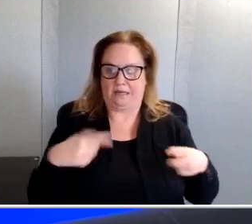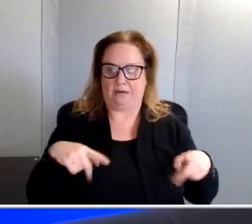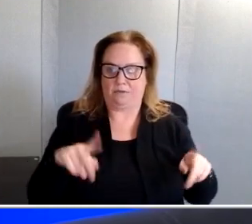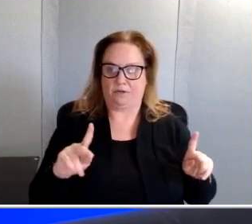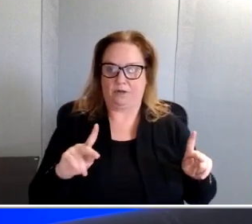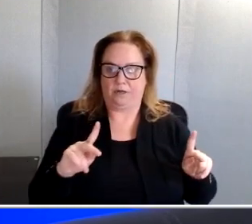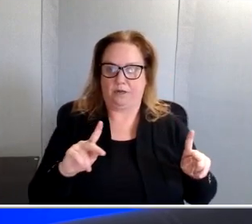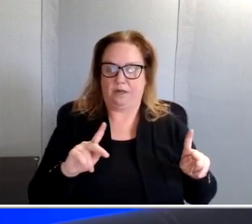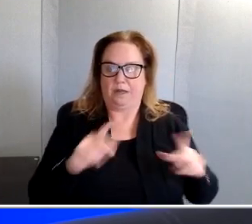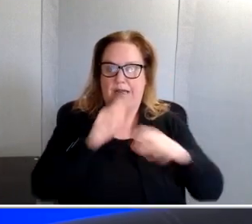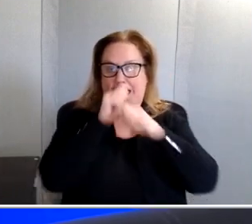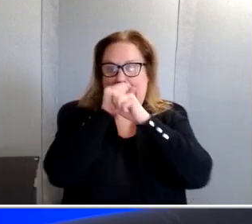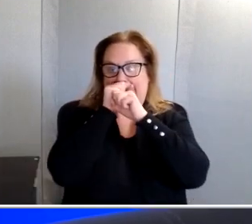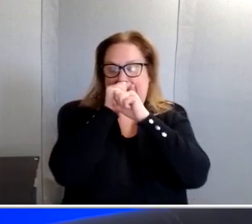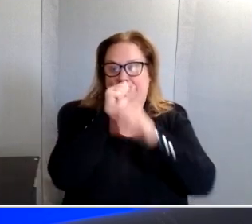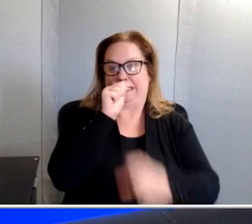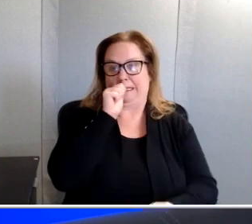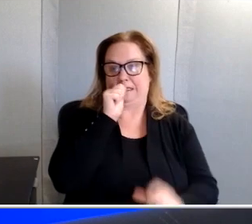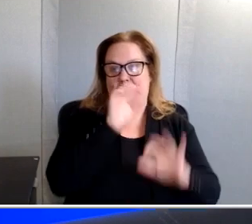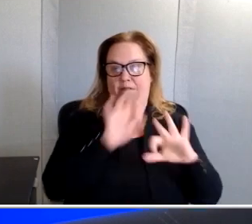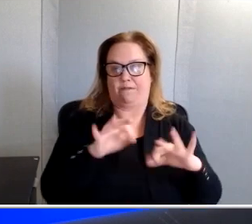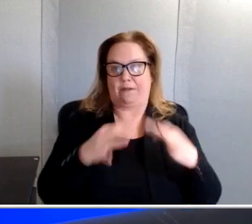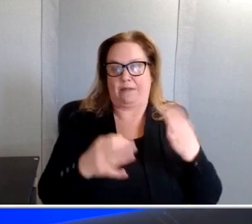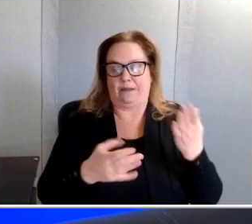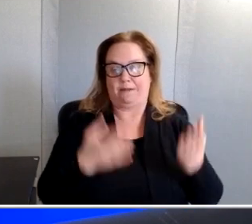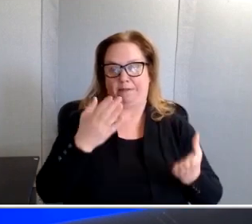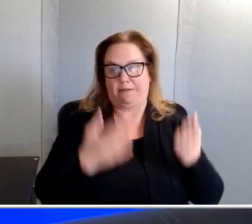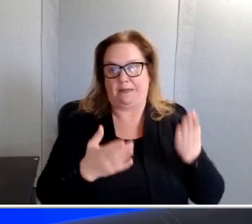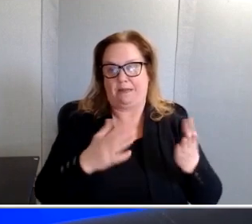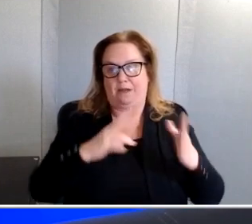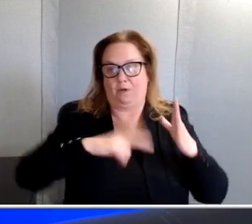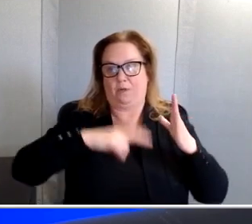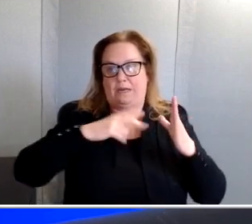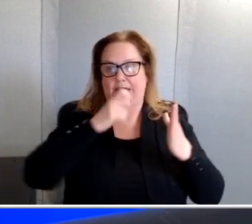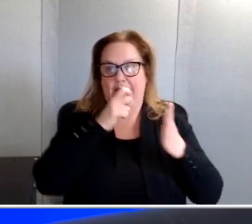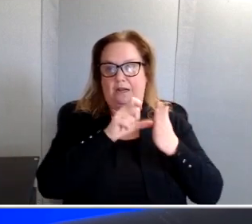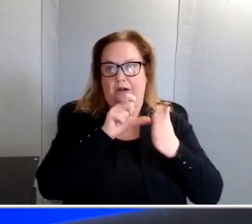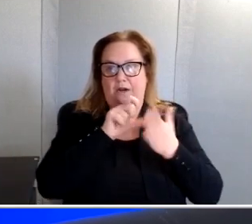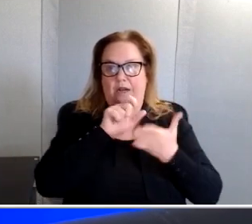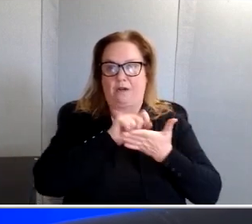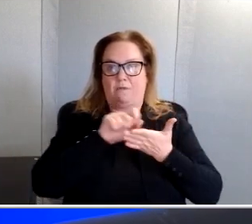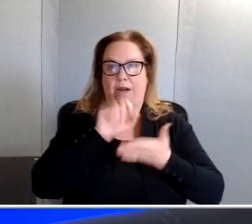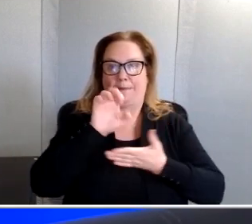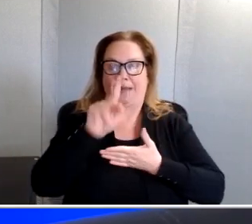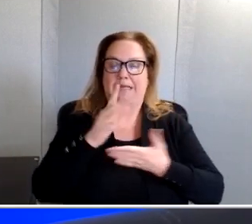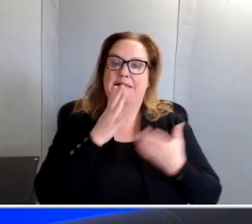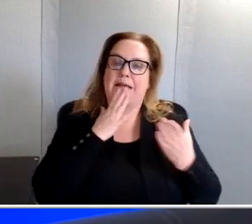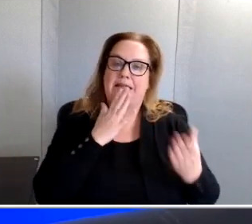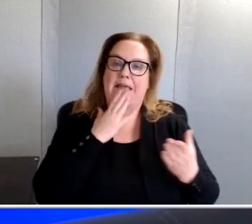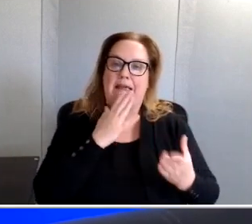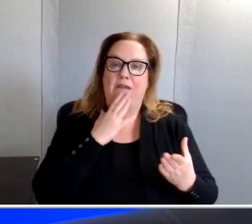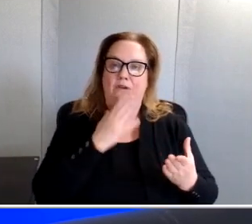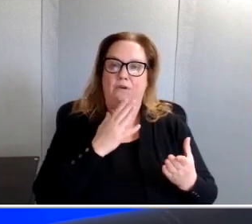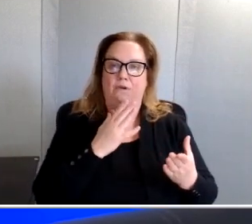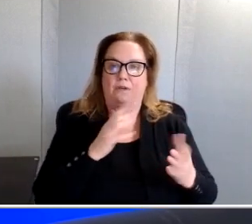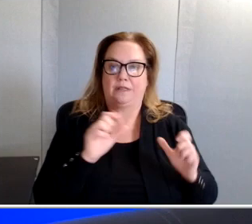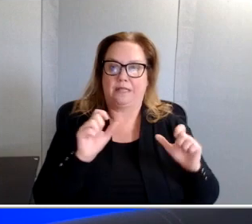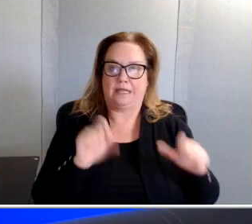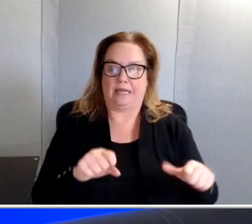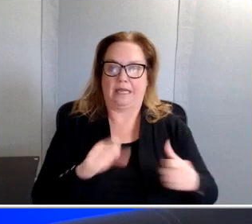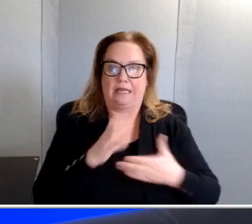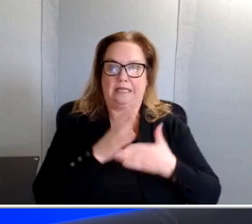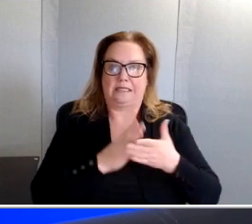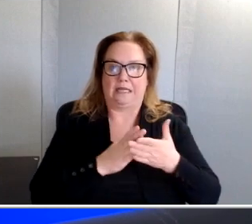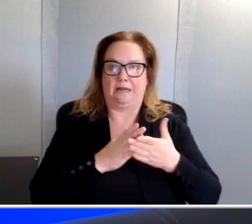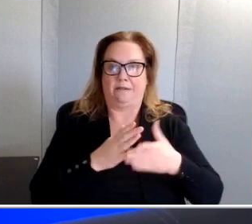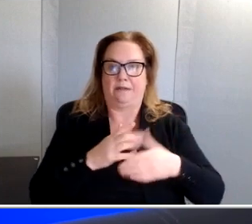it anonymously. So a family may read the letter and choose to anonymously write back and say thank you. They can at some point decide,